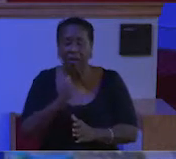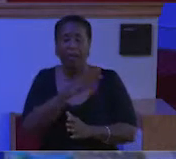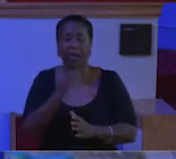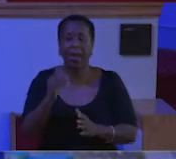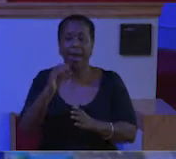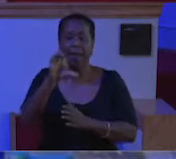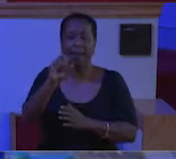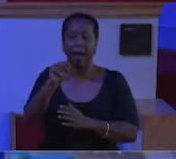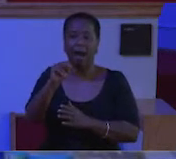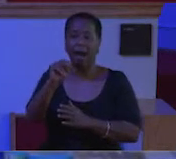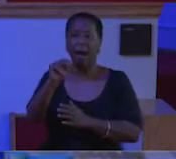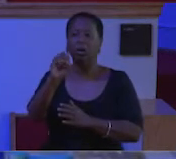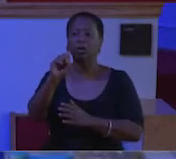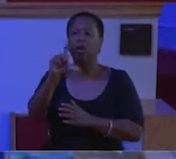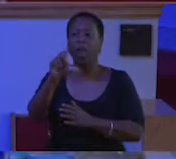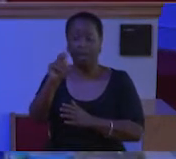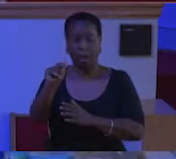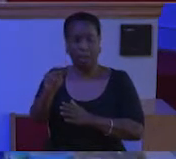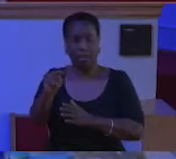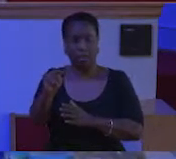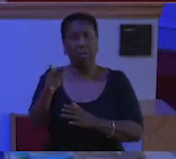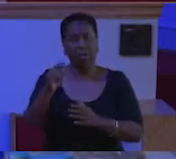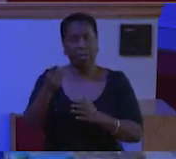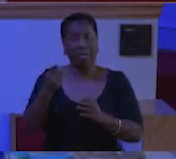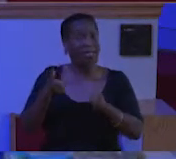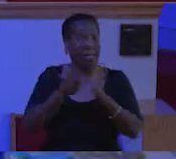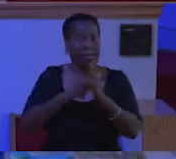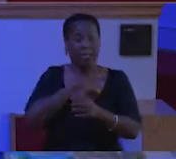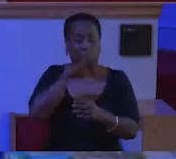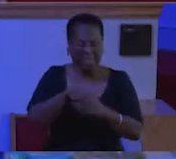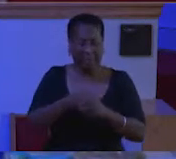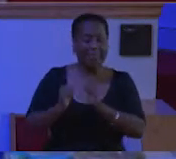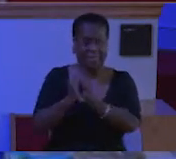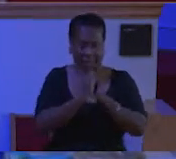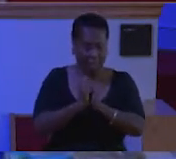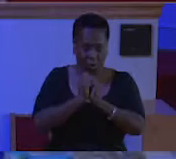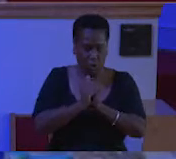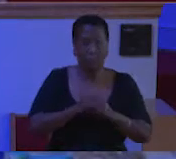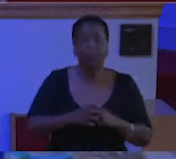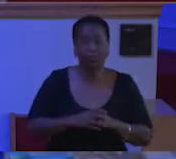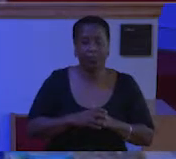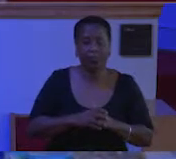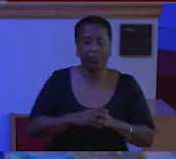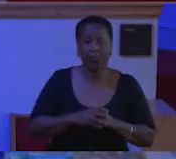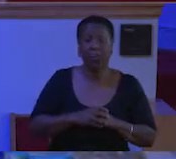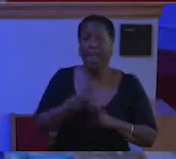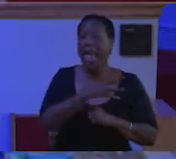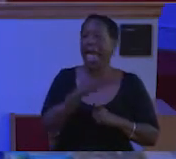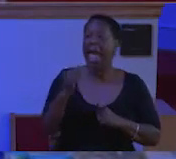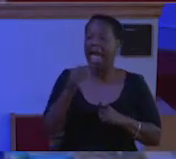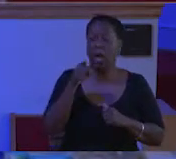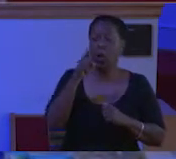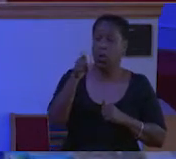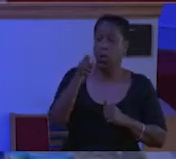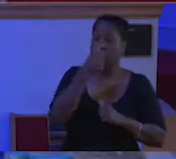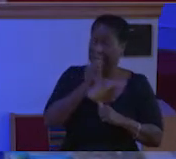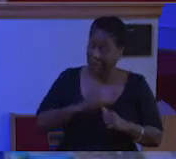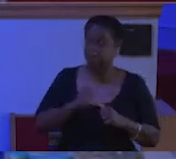consolation. In other words, we're in this thing together. And as you